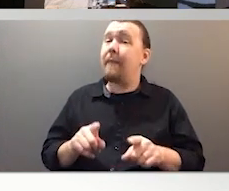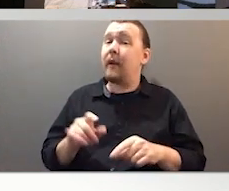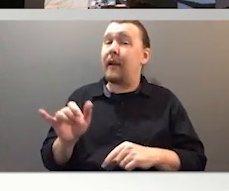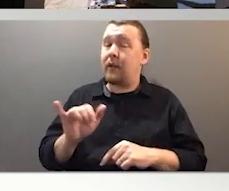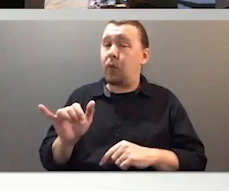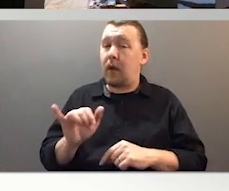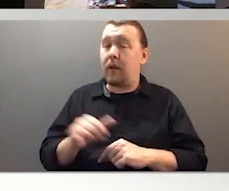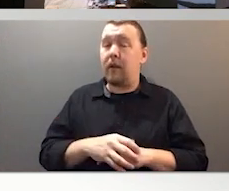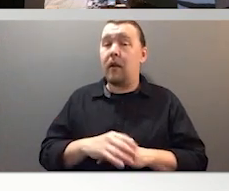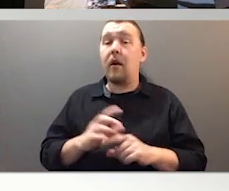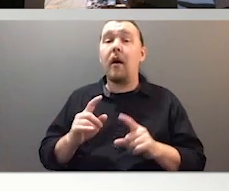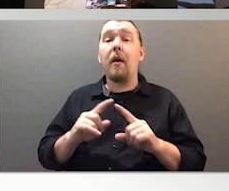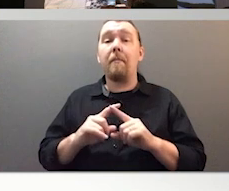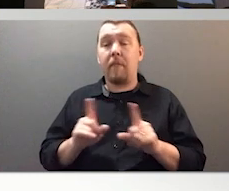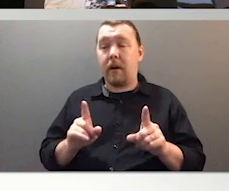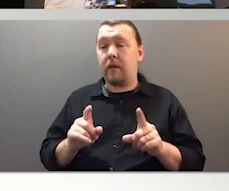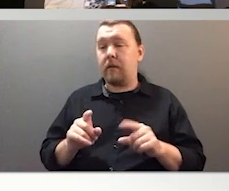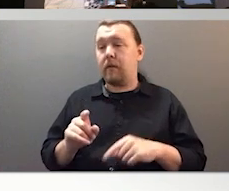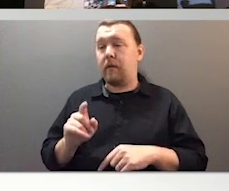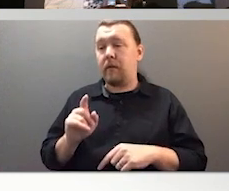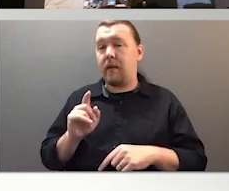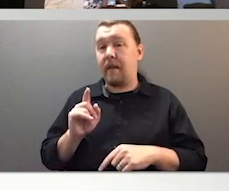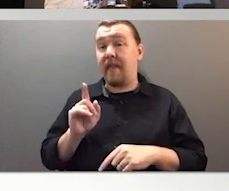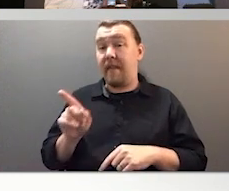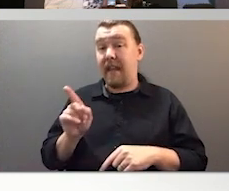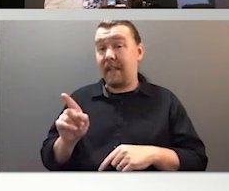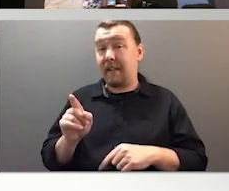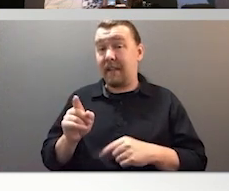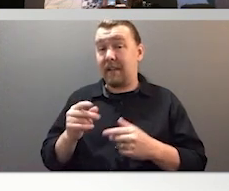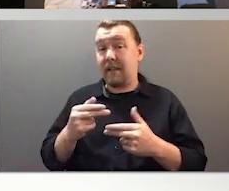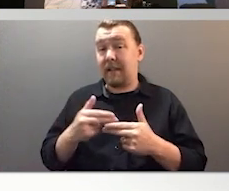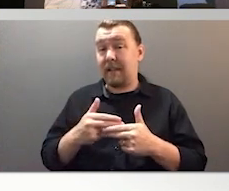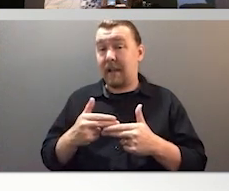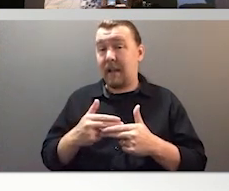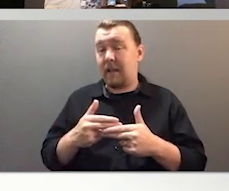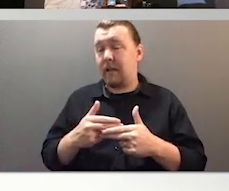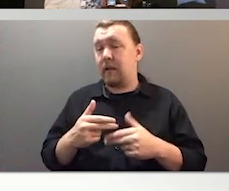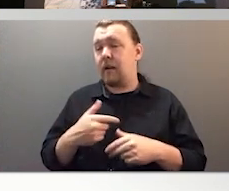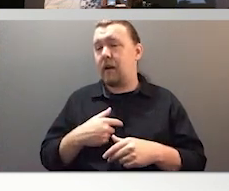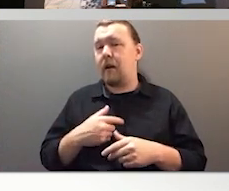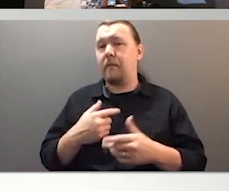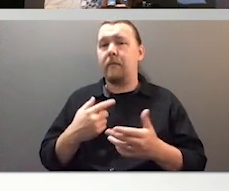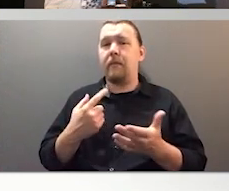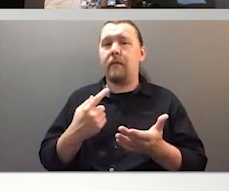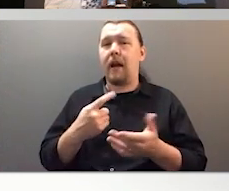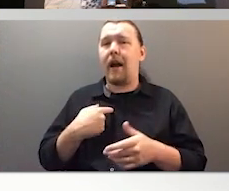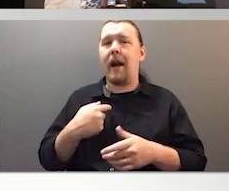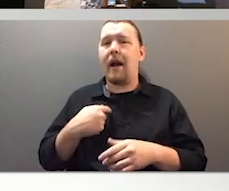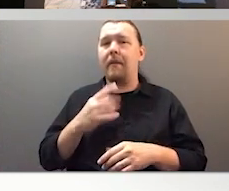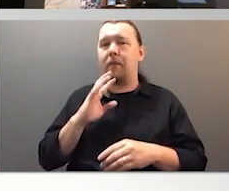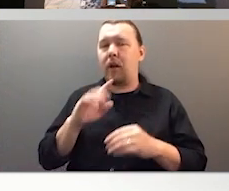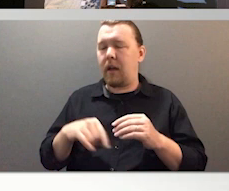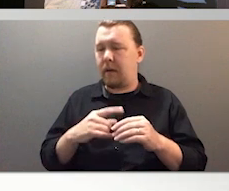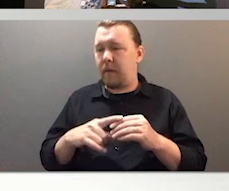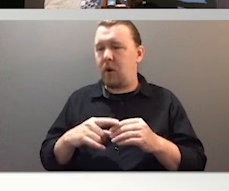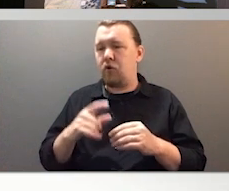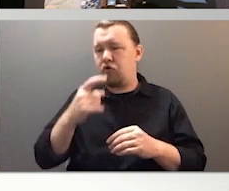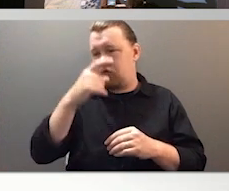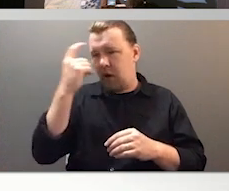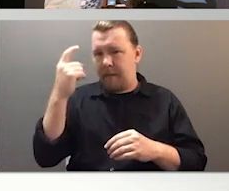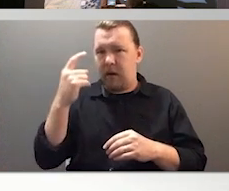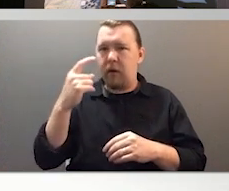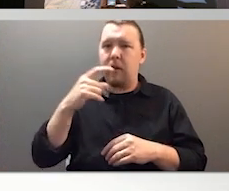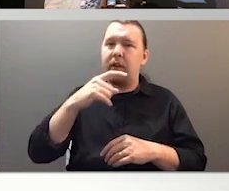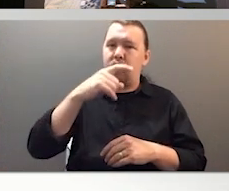but in this slide, I'm just referring to trauma and trauma-based intervention. So